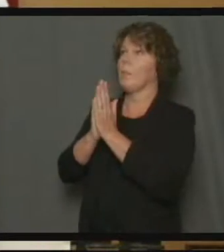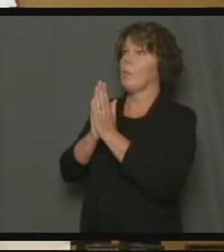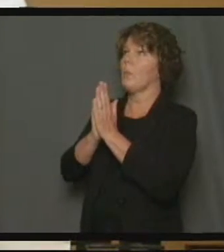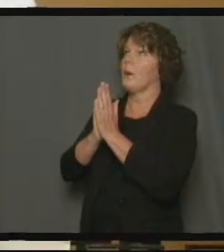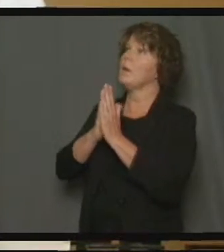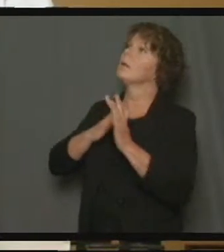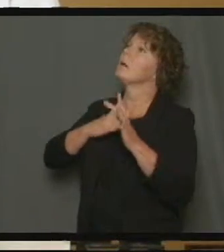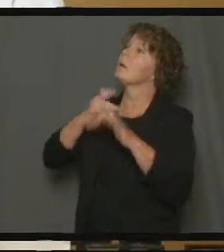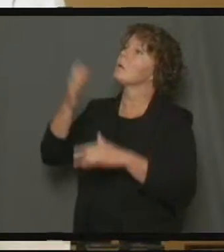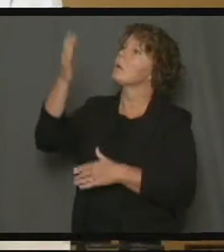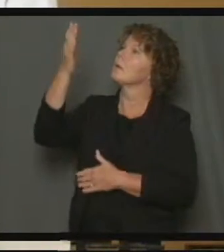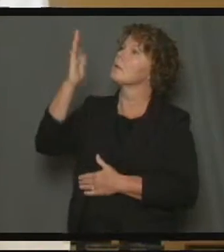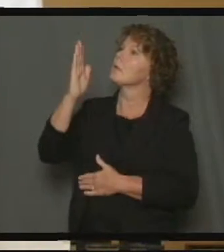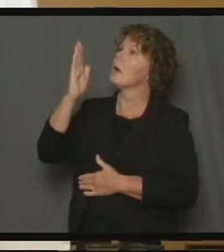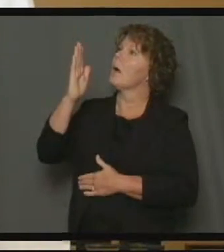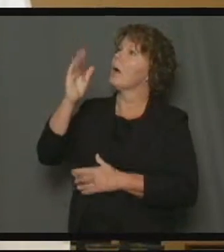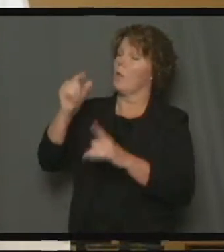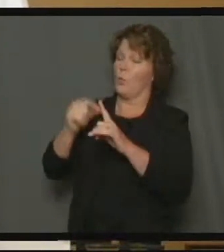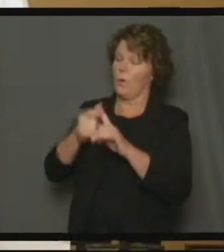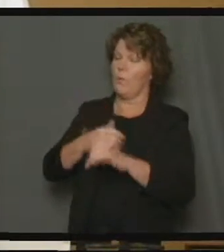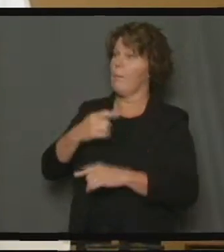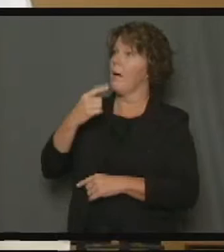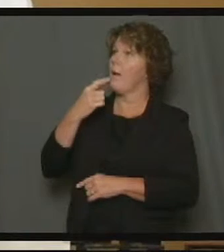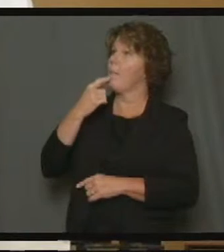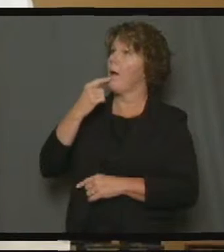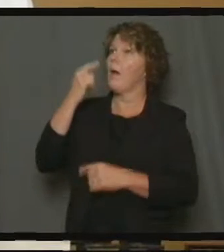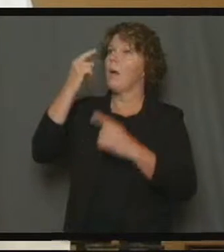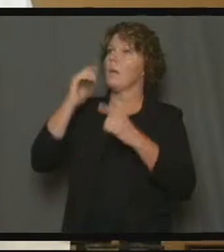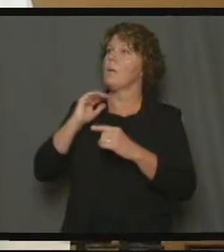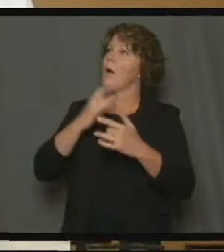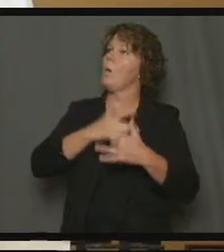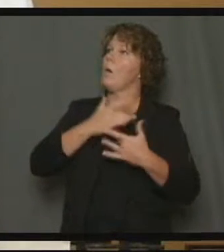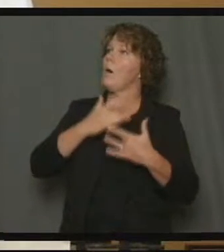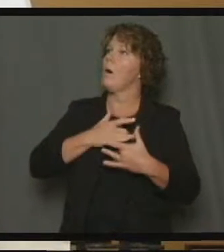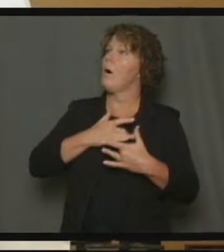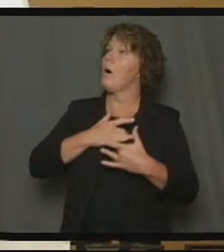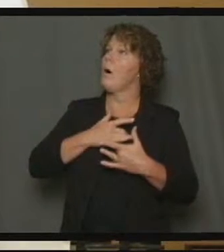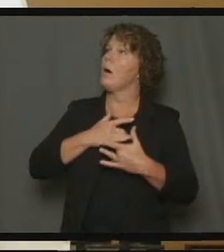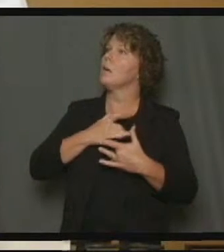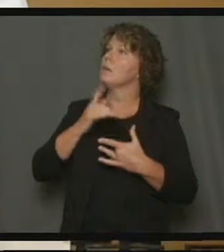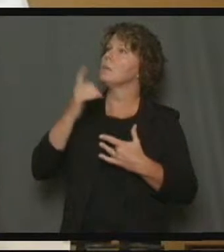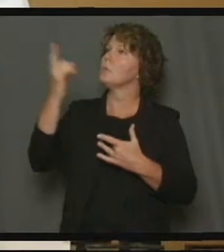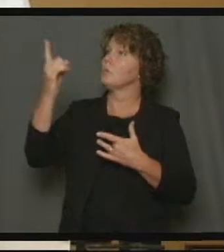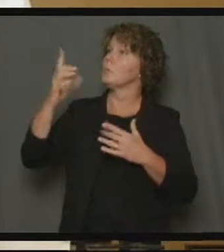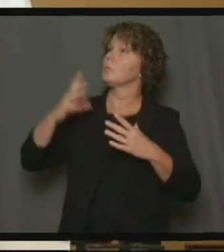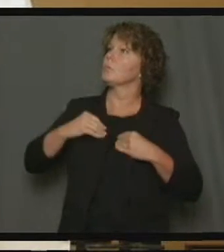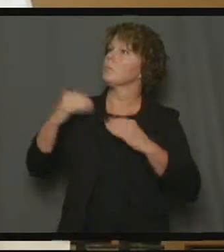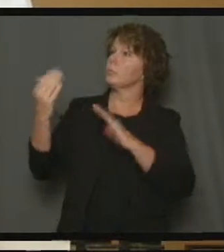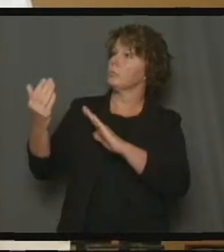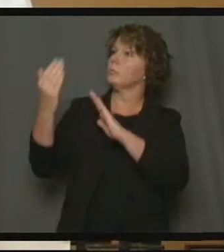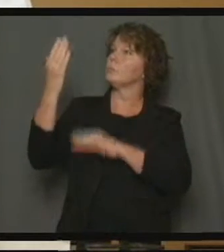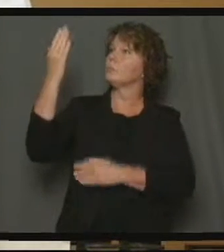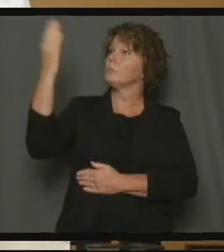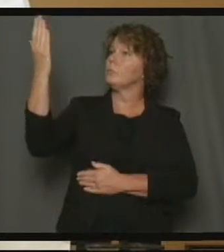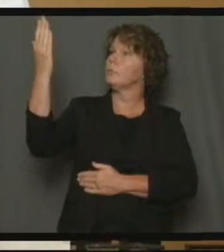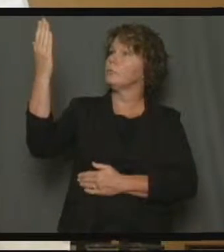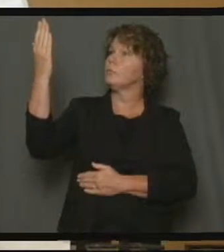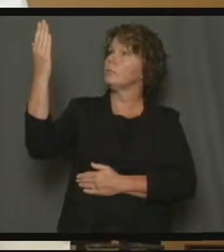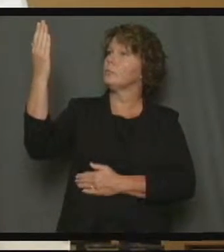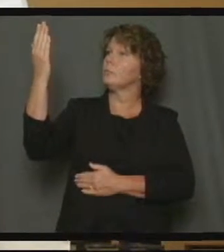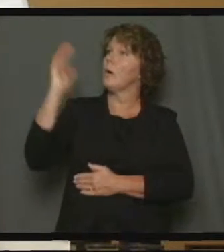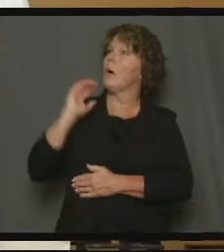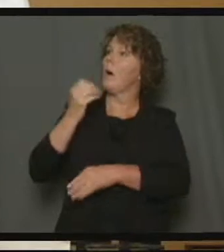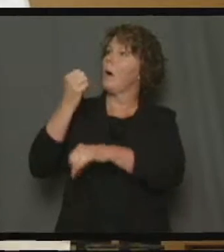Gracious God, may the words of my mouth and the meditation of our hearts be acceptable in your sight, O Lord, our